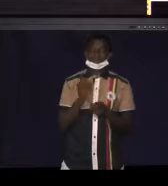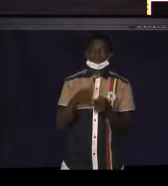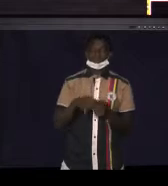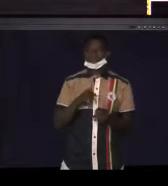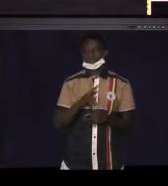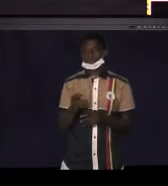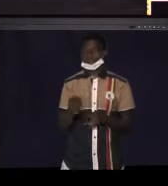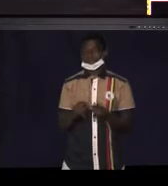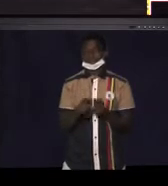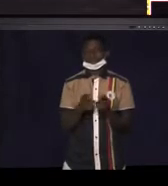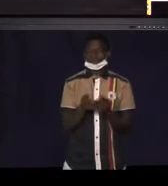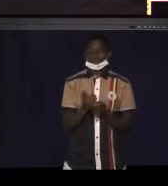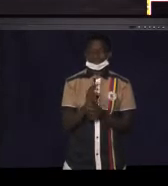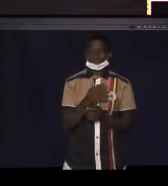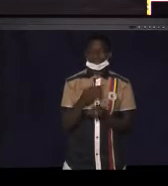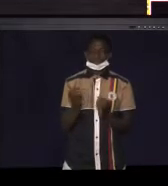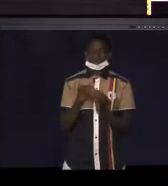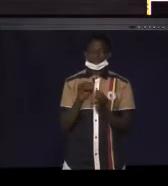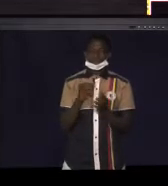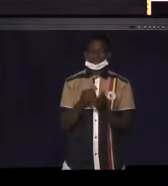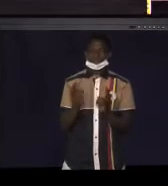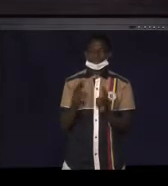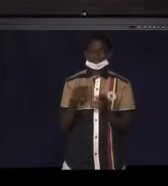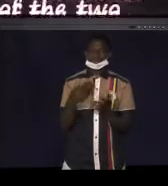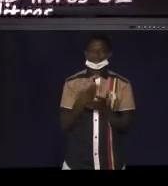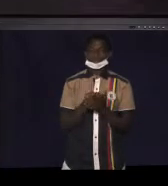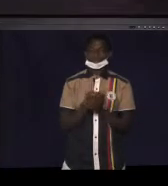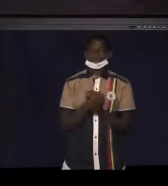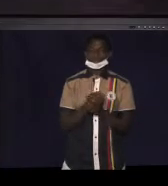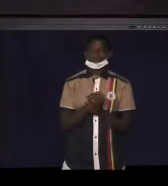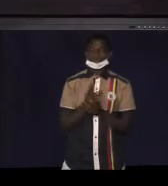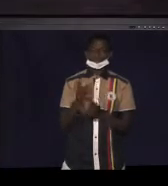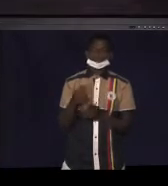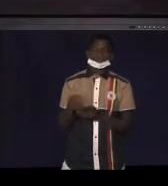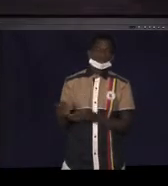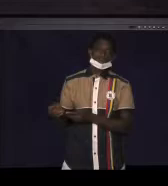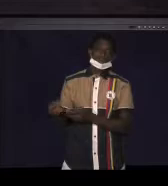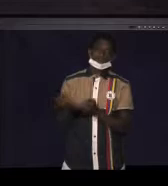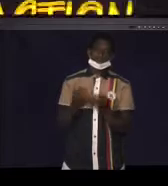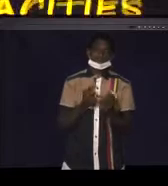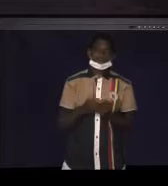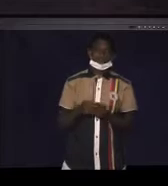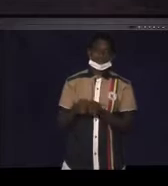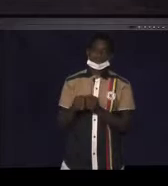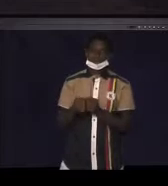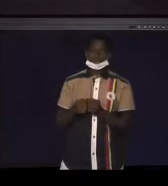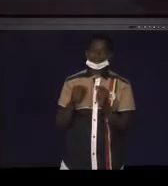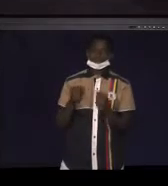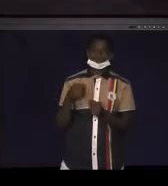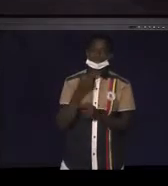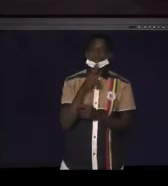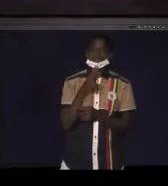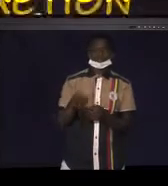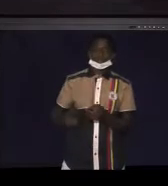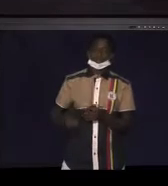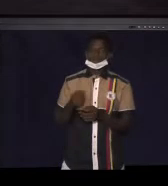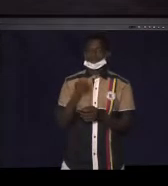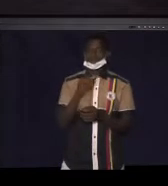liter and you can add up the liters appropriately. So the combined capacities of the 2 buckets